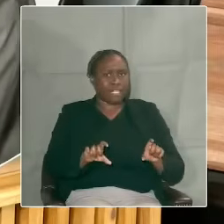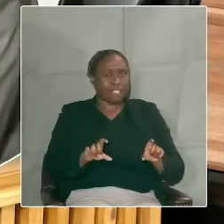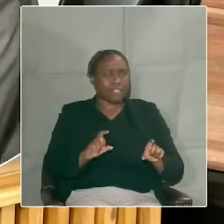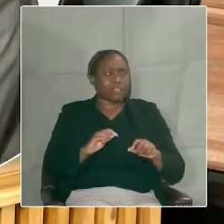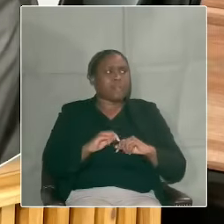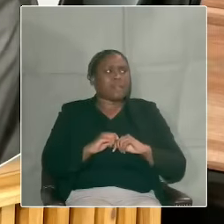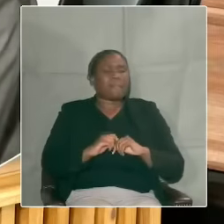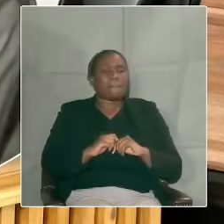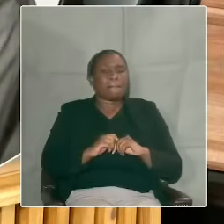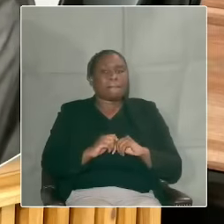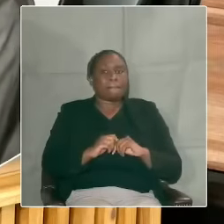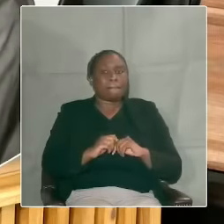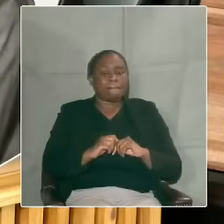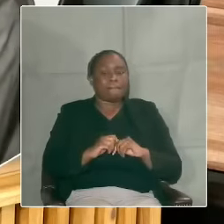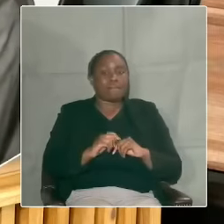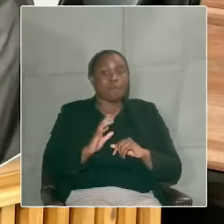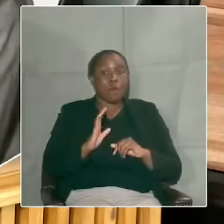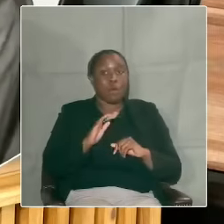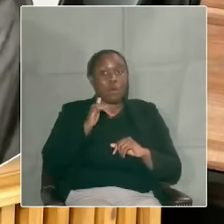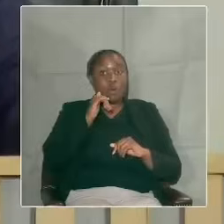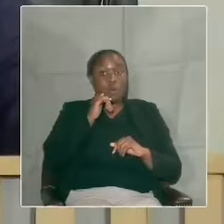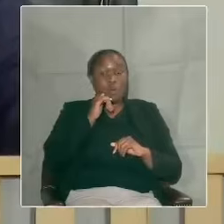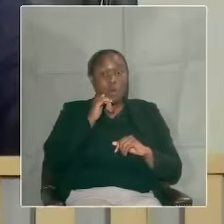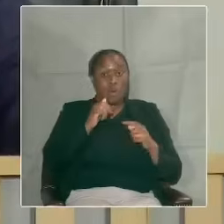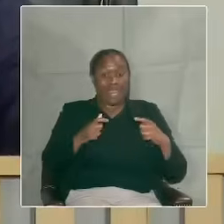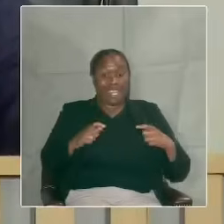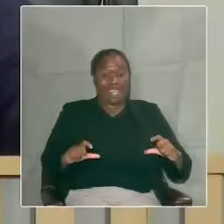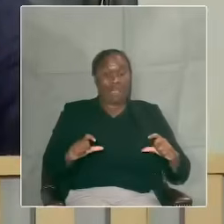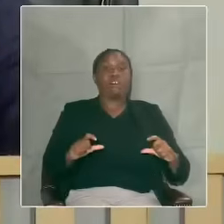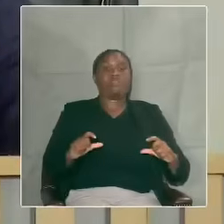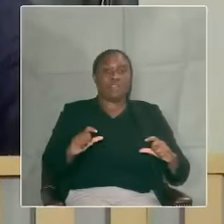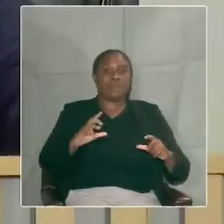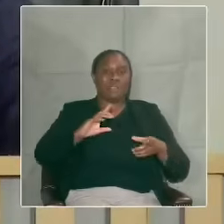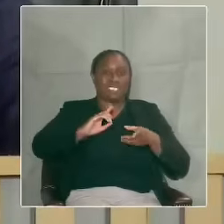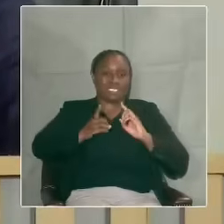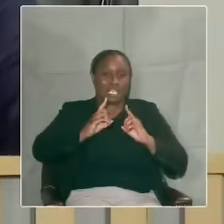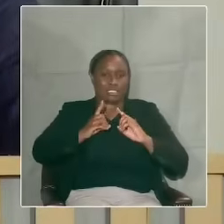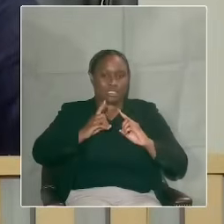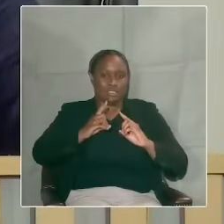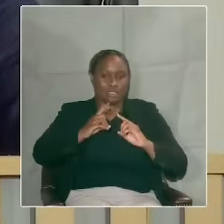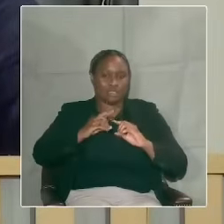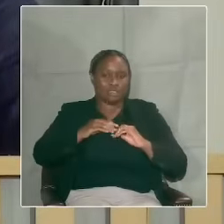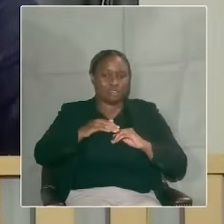there when you get to that portion. But it's one of the matters